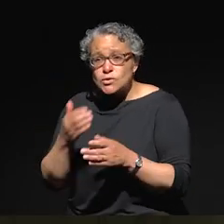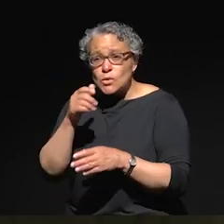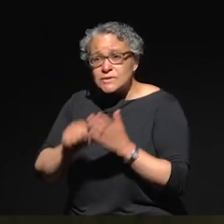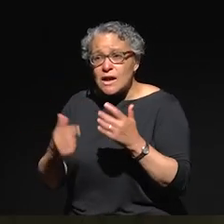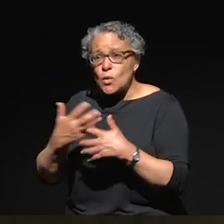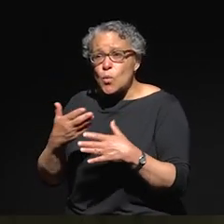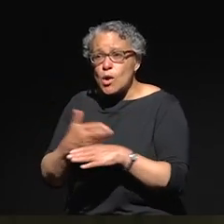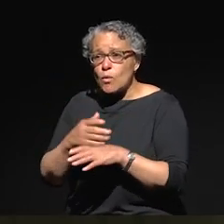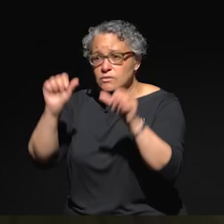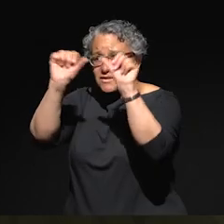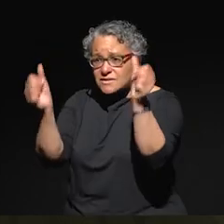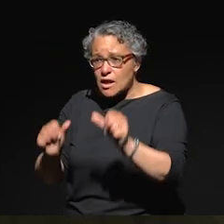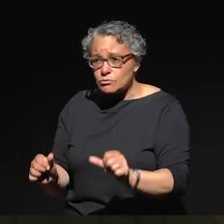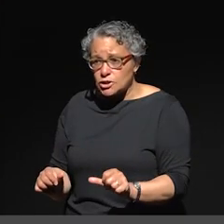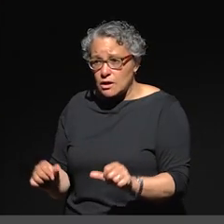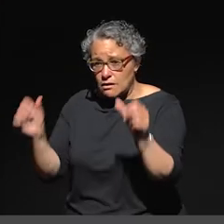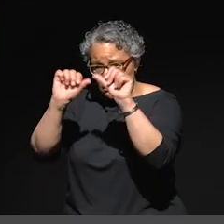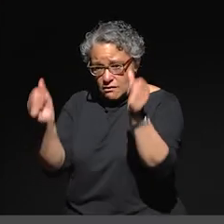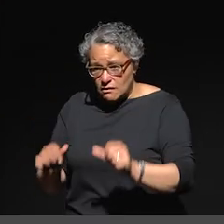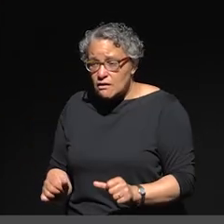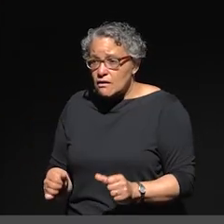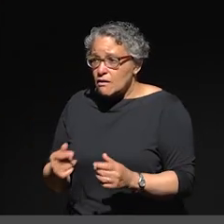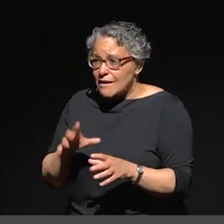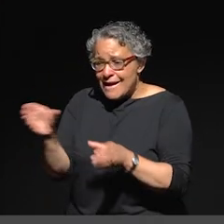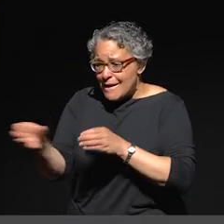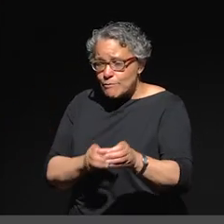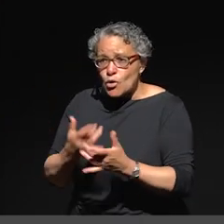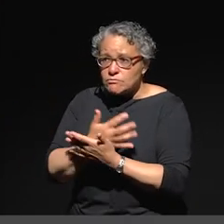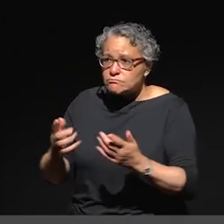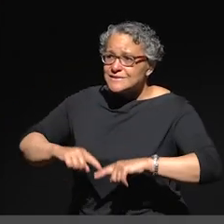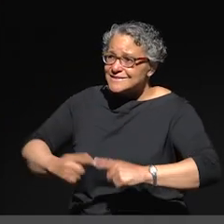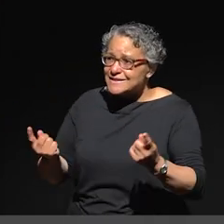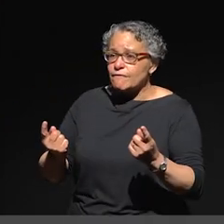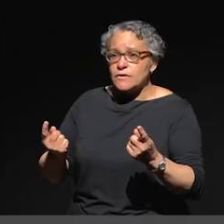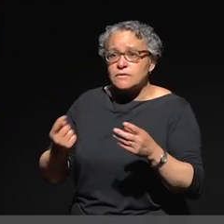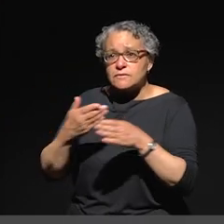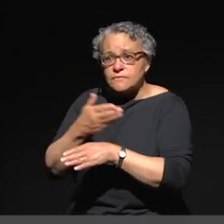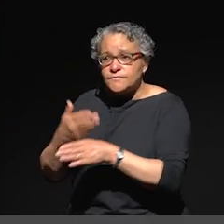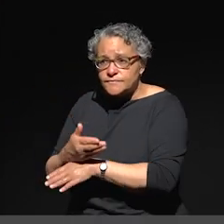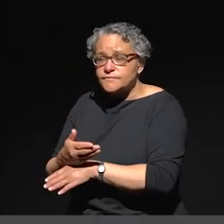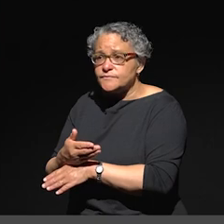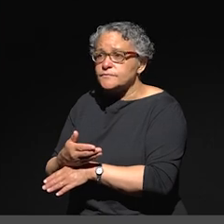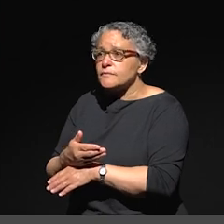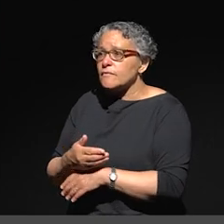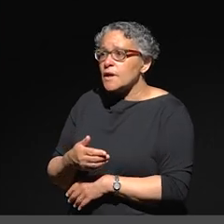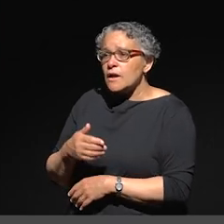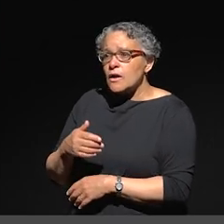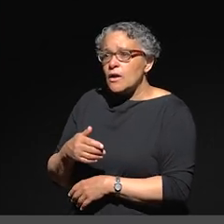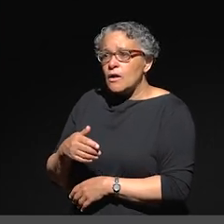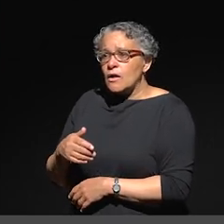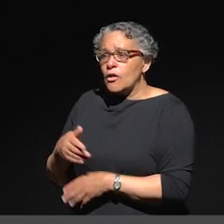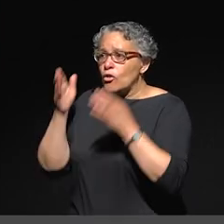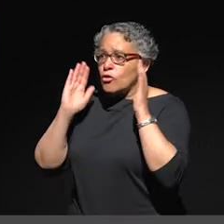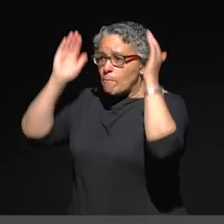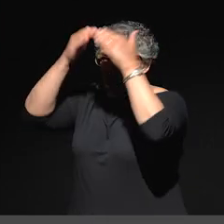was employed in a variety of projects, not just from the Pope, but also Agostino Chigi, who was the Pope's banker and the richest man in